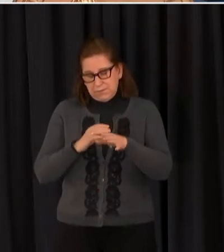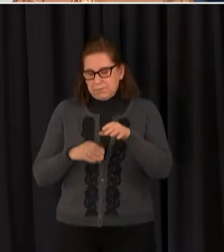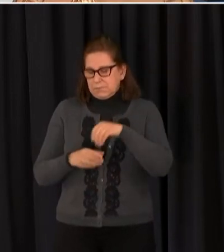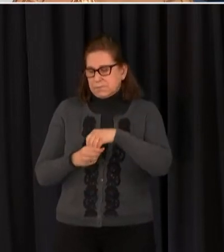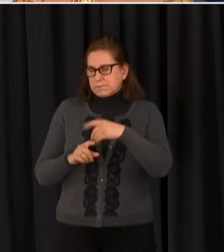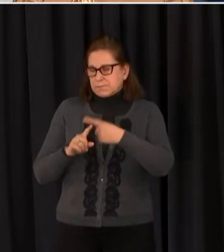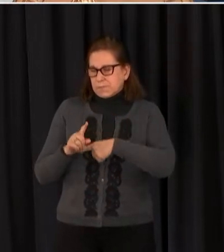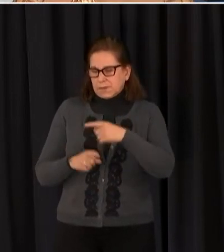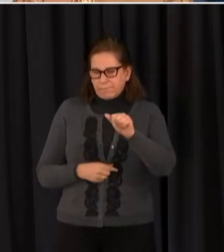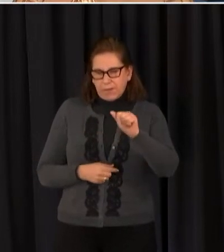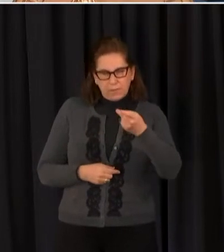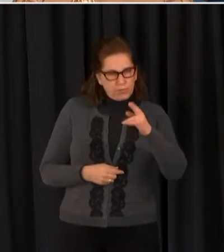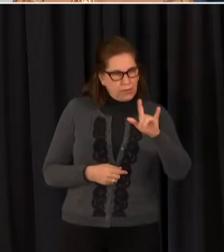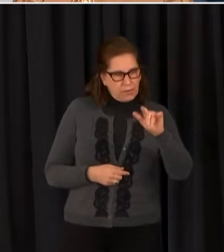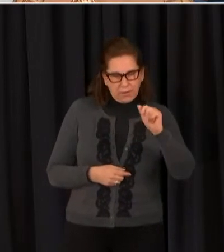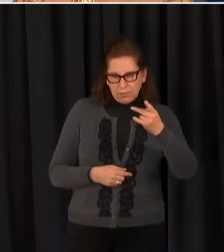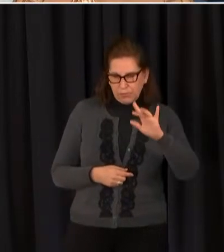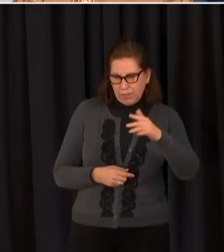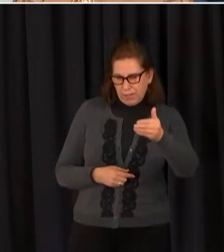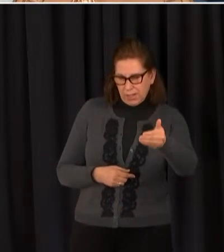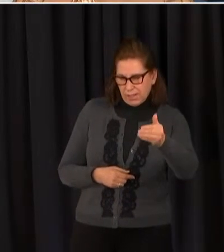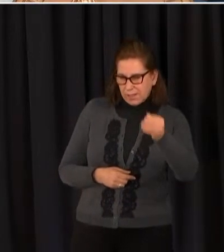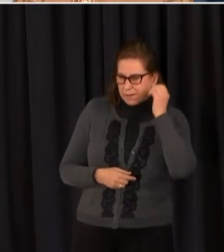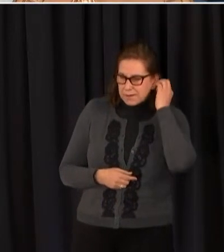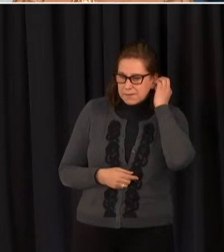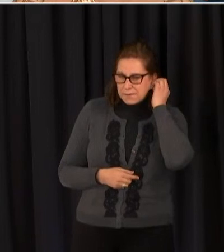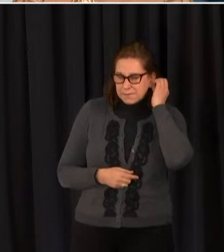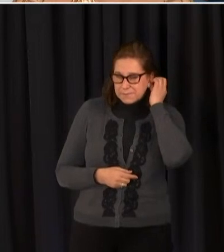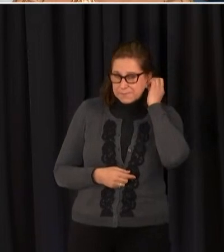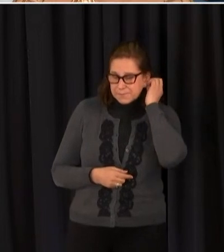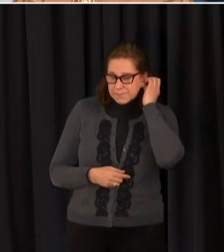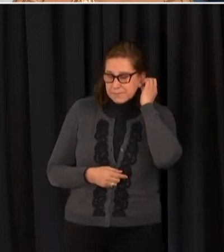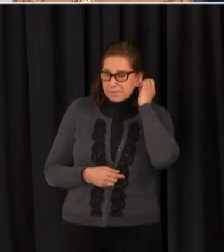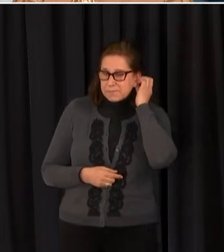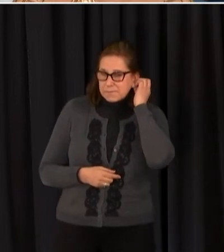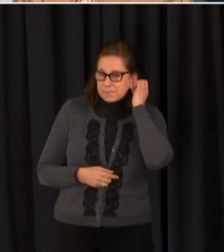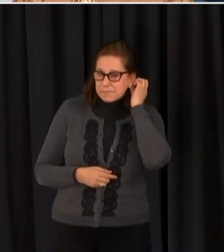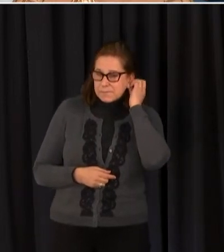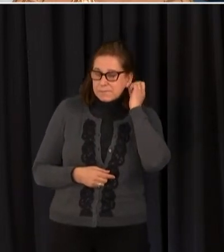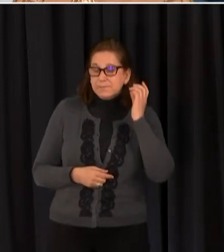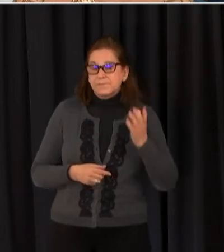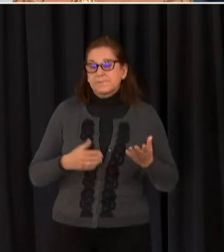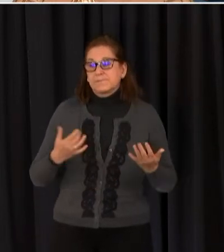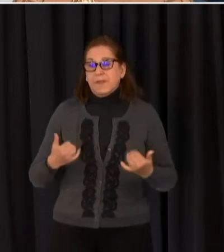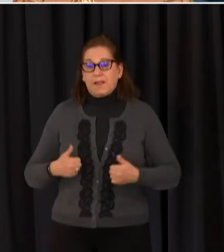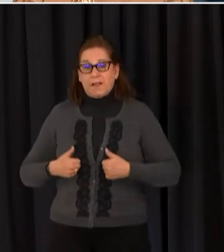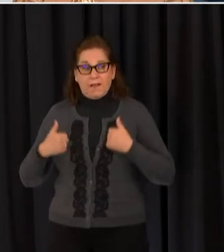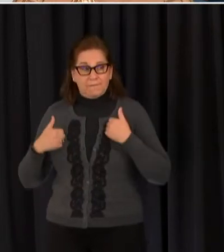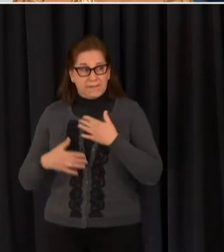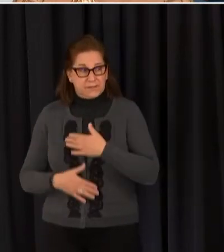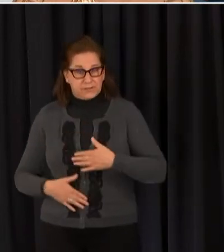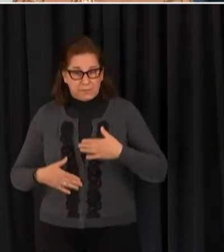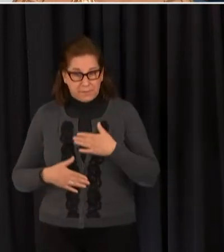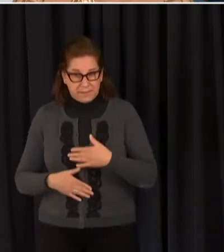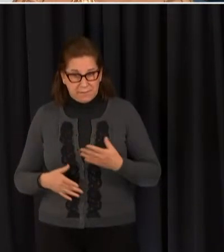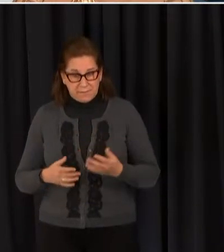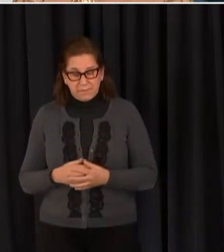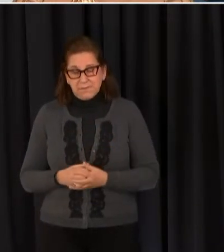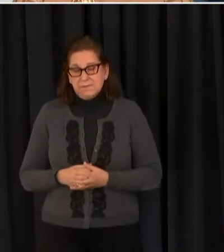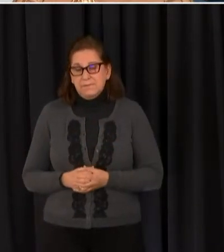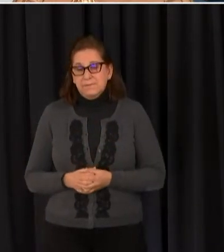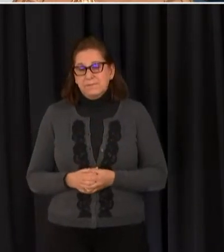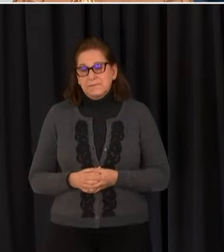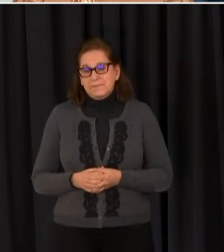Live entertainment. Let me say, we know that our restaurant, hospitality, live entertainment, all